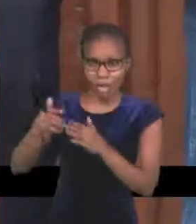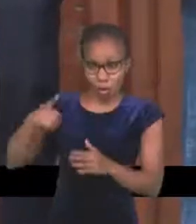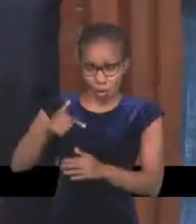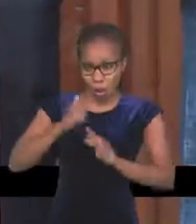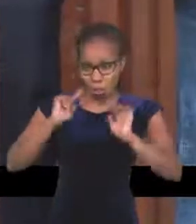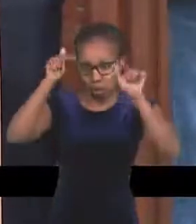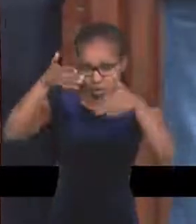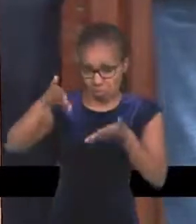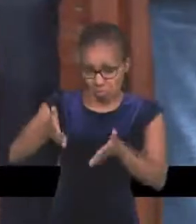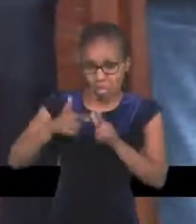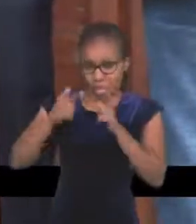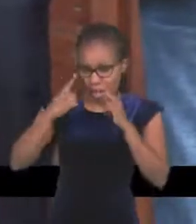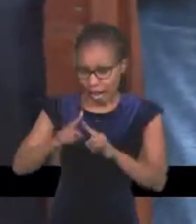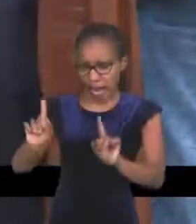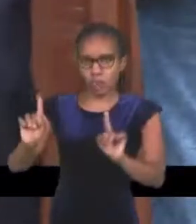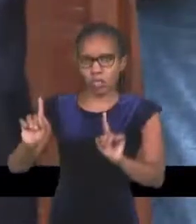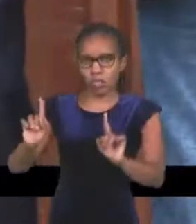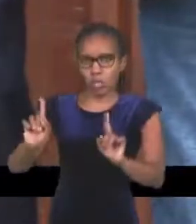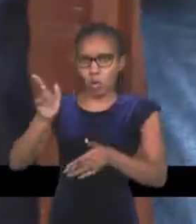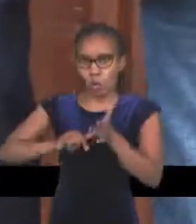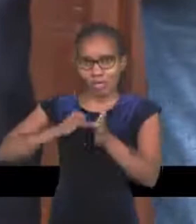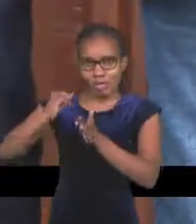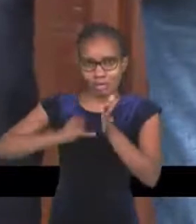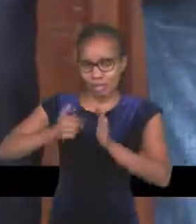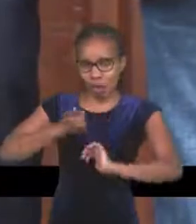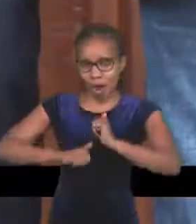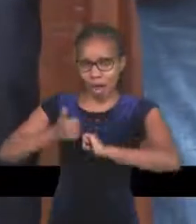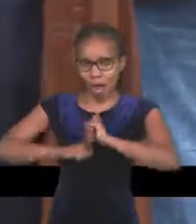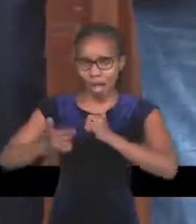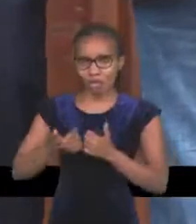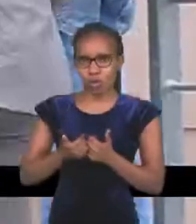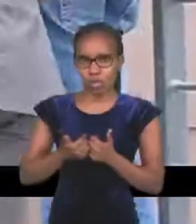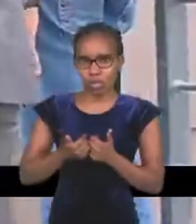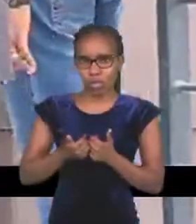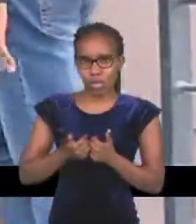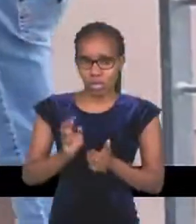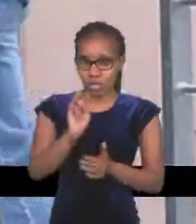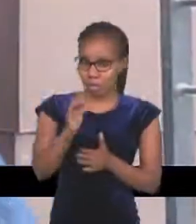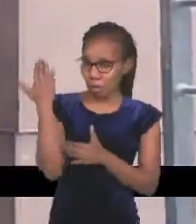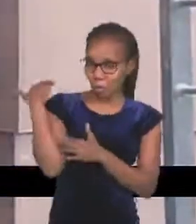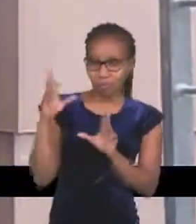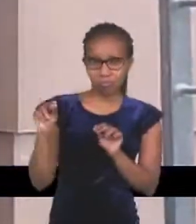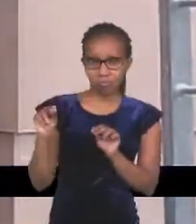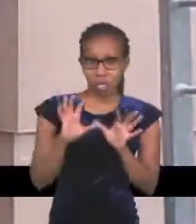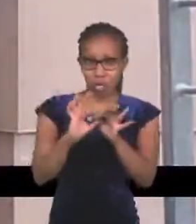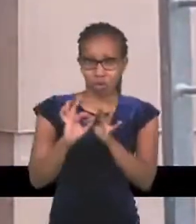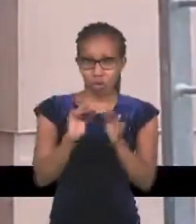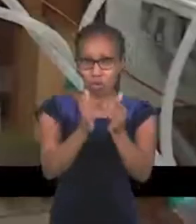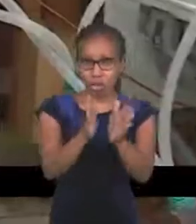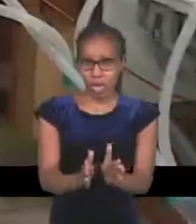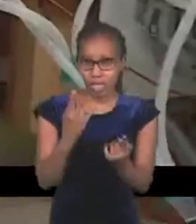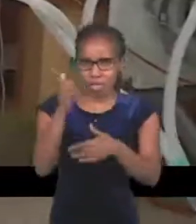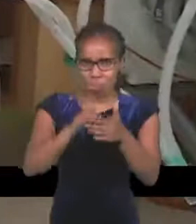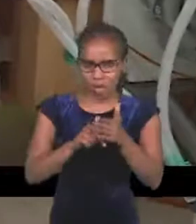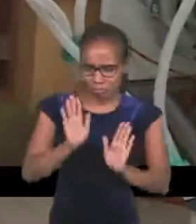here, we shall announce a major industrial action that they have never seen before. The union leaders also lamented being sidelined